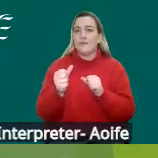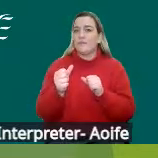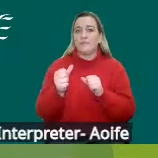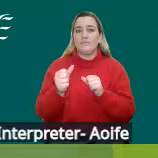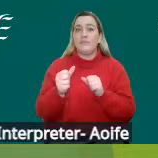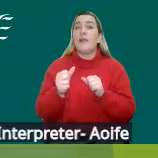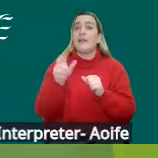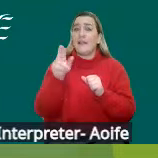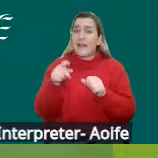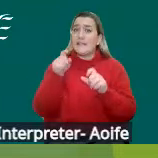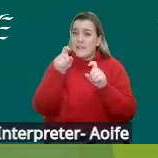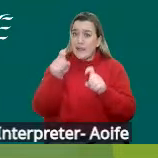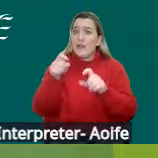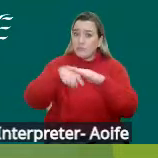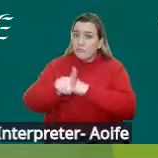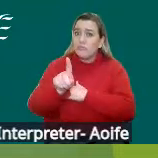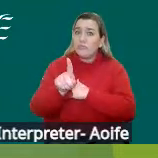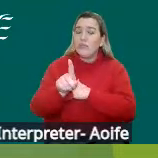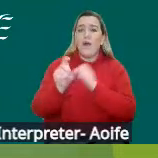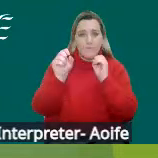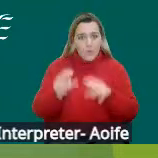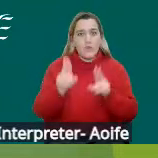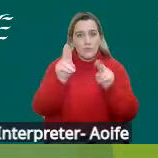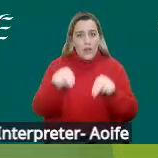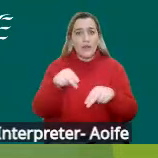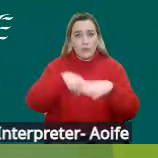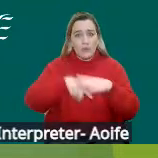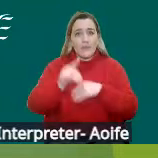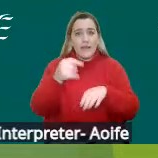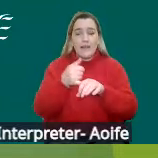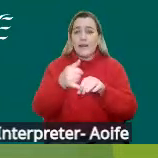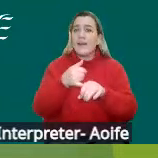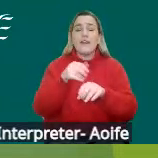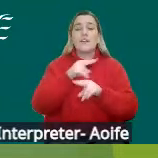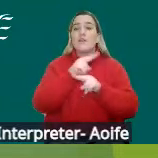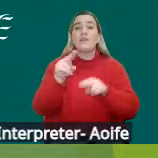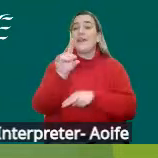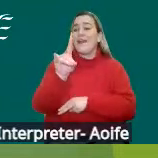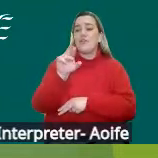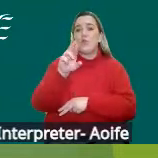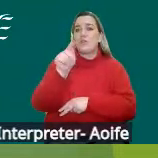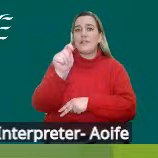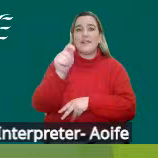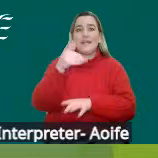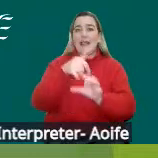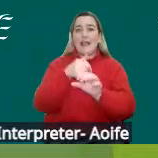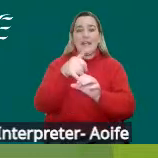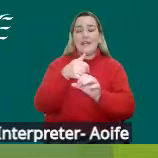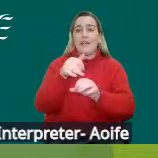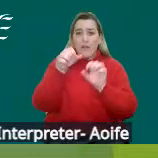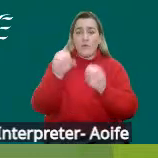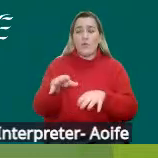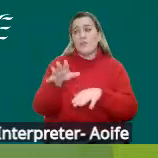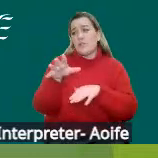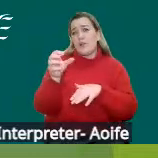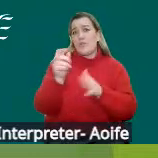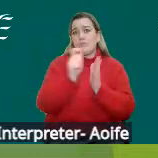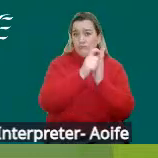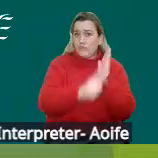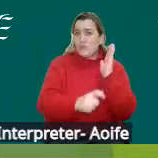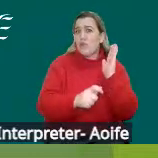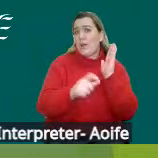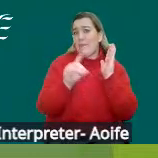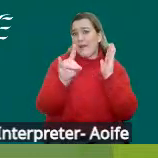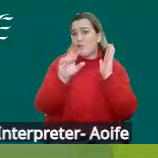attend? Absolutely, you can attend the clinic. It's not a HRT clinic. Yes, we do prescribe HRT, but that's only one thing that we